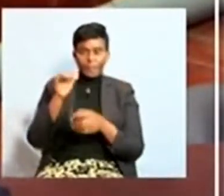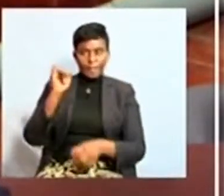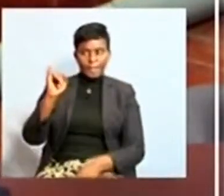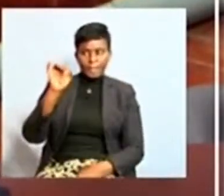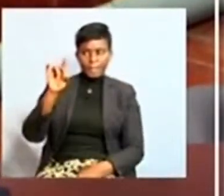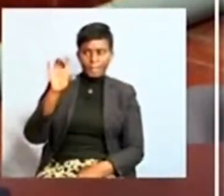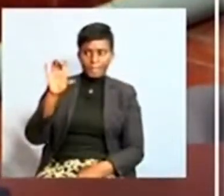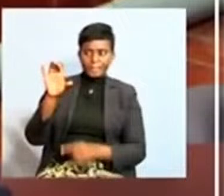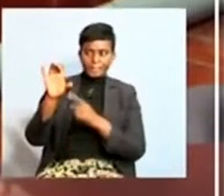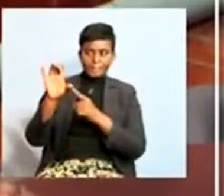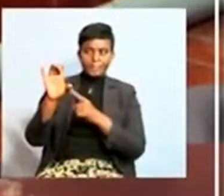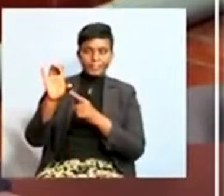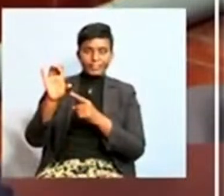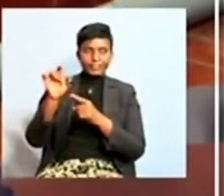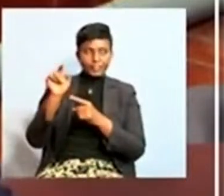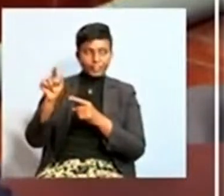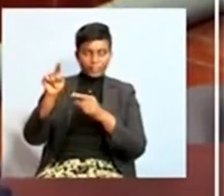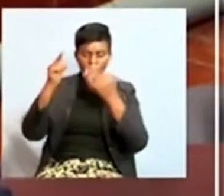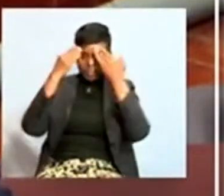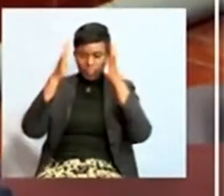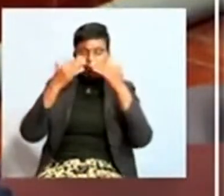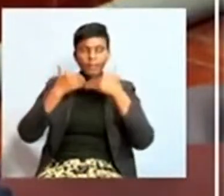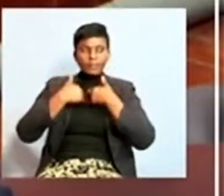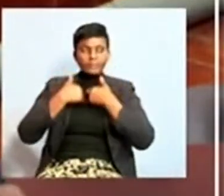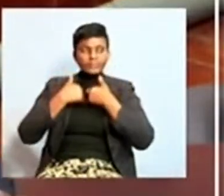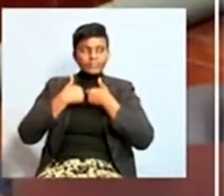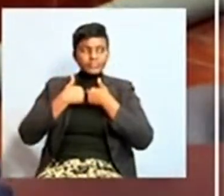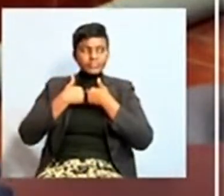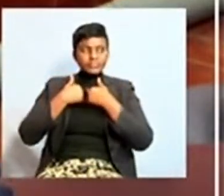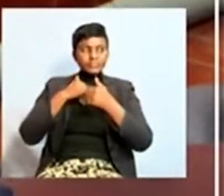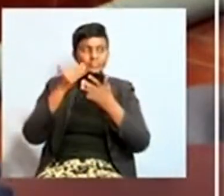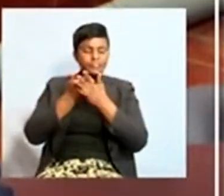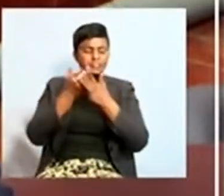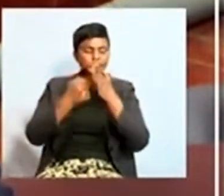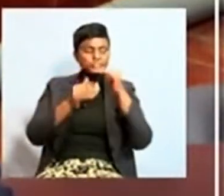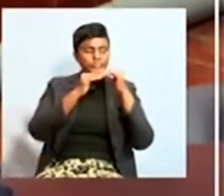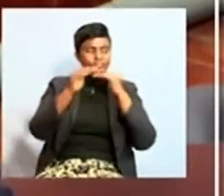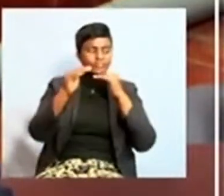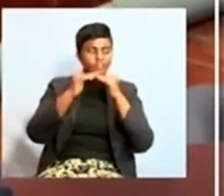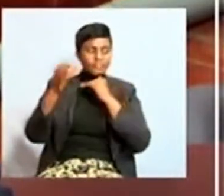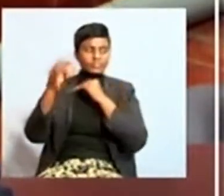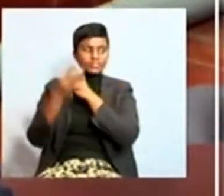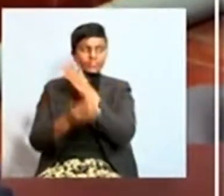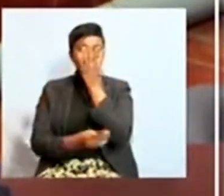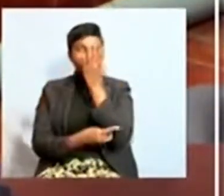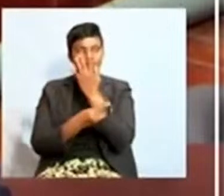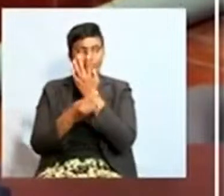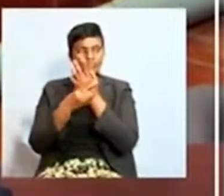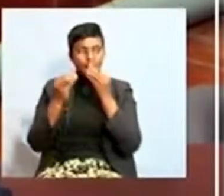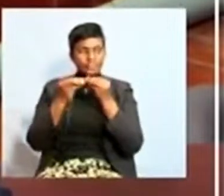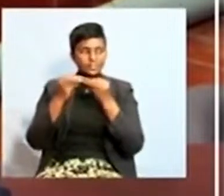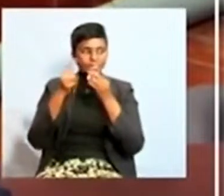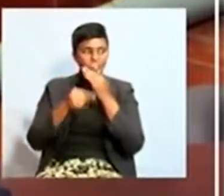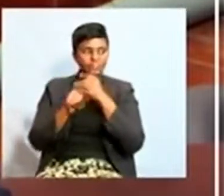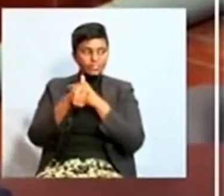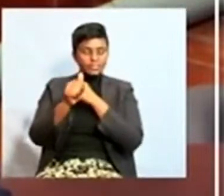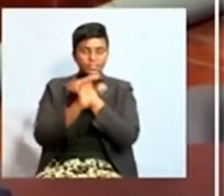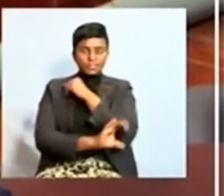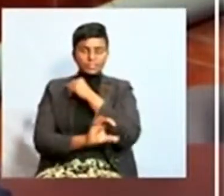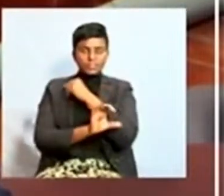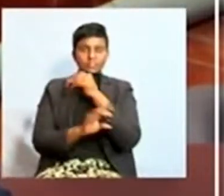IDC is aware of the level of development that the country is